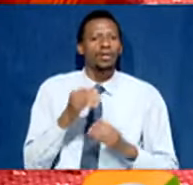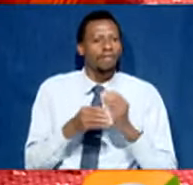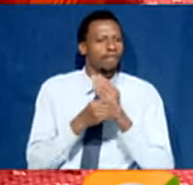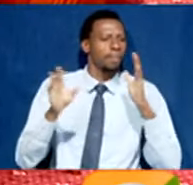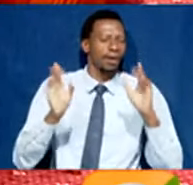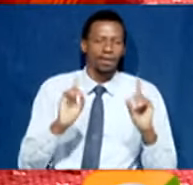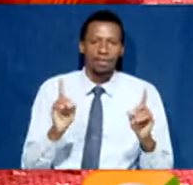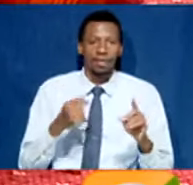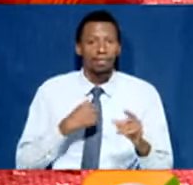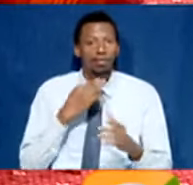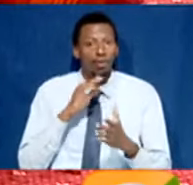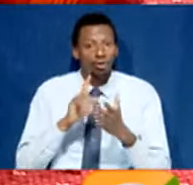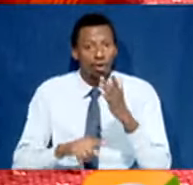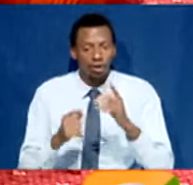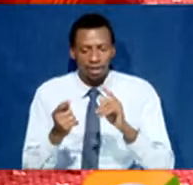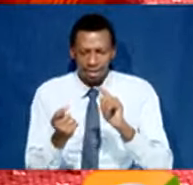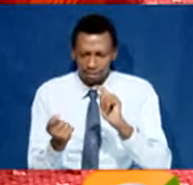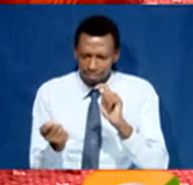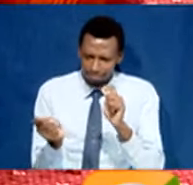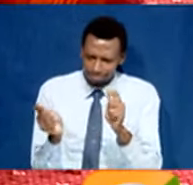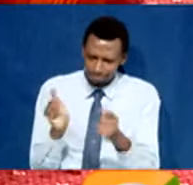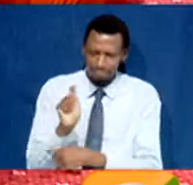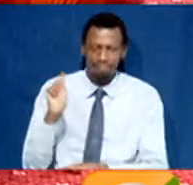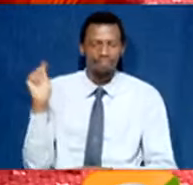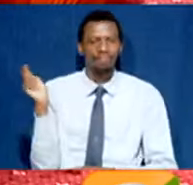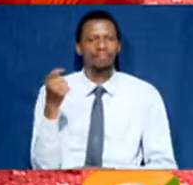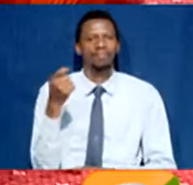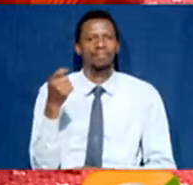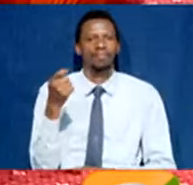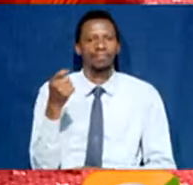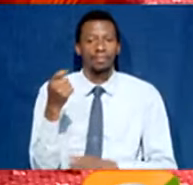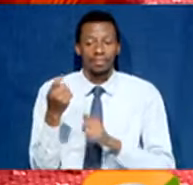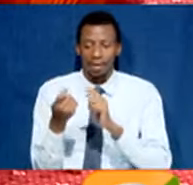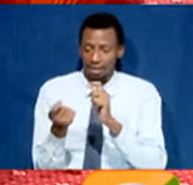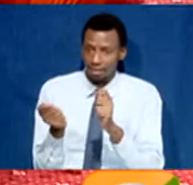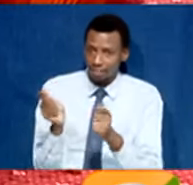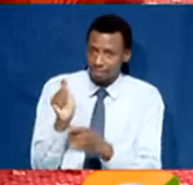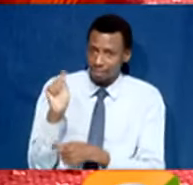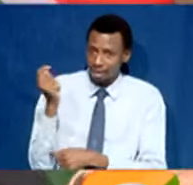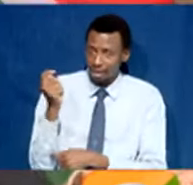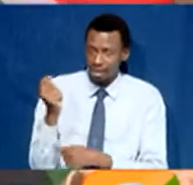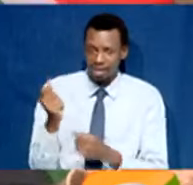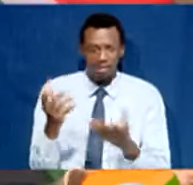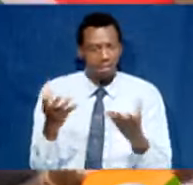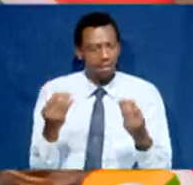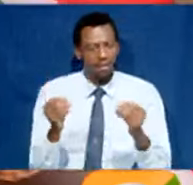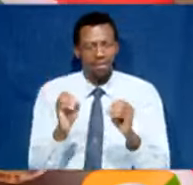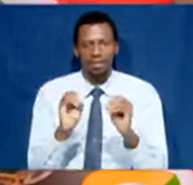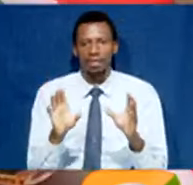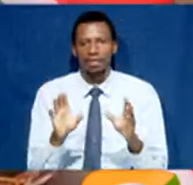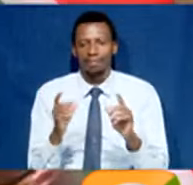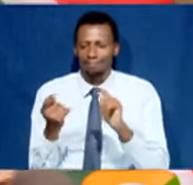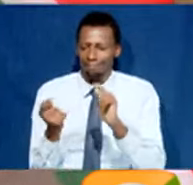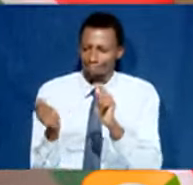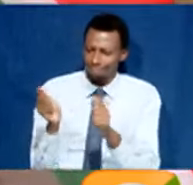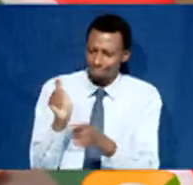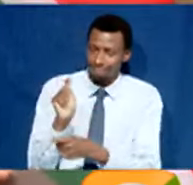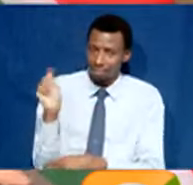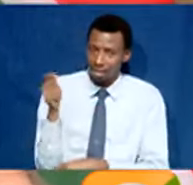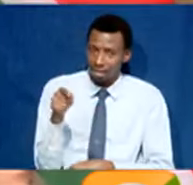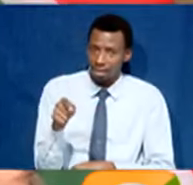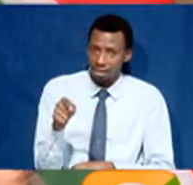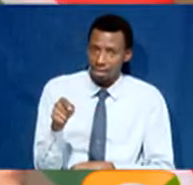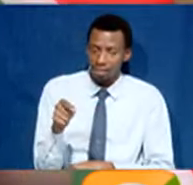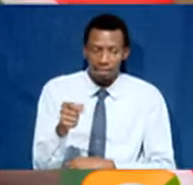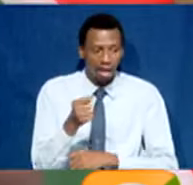if you remember, Mr. President, I want to transform Kenya. Yes, if you remember, transforming Kenya is not a walk in the park. Transforming Kenya is not going to